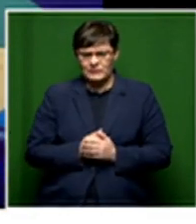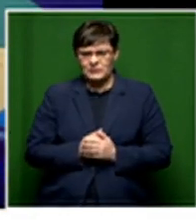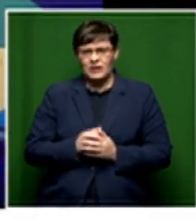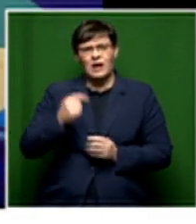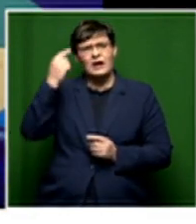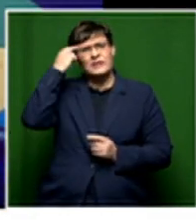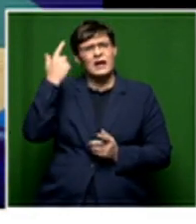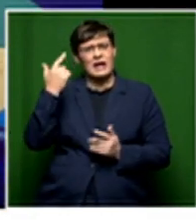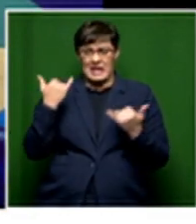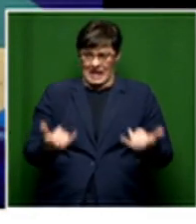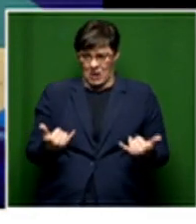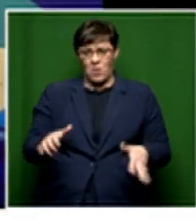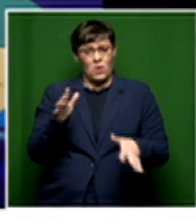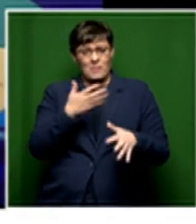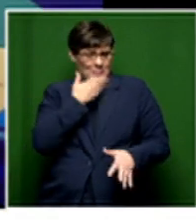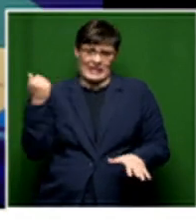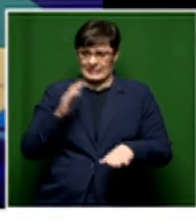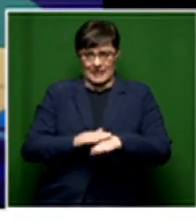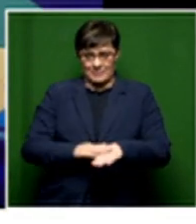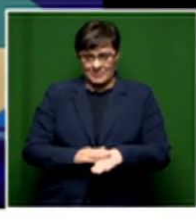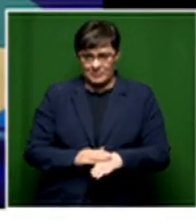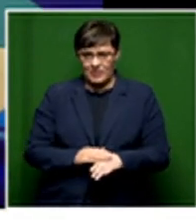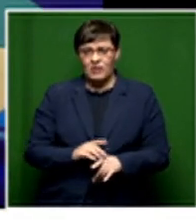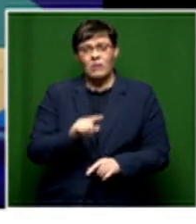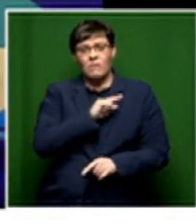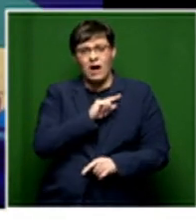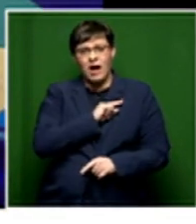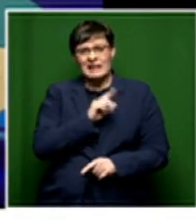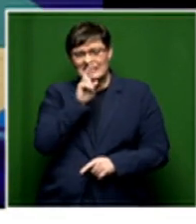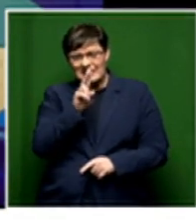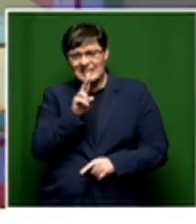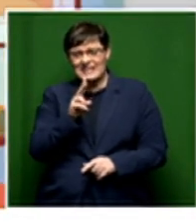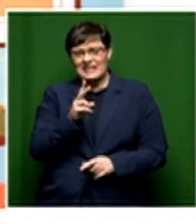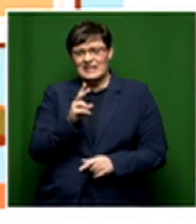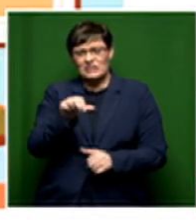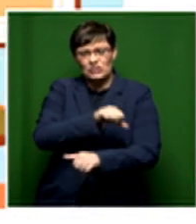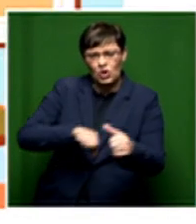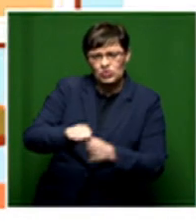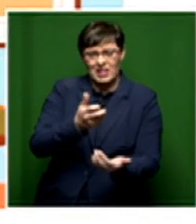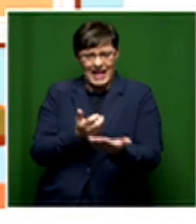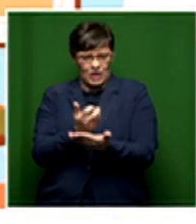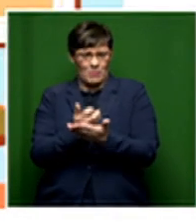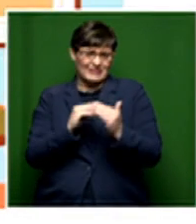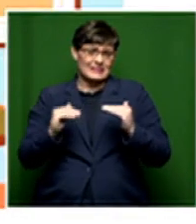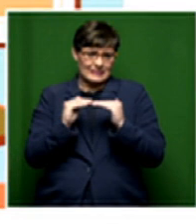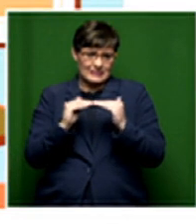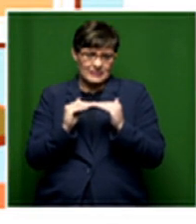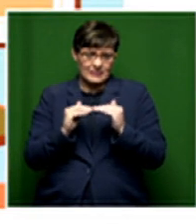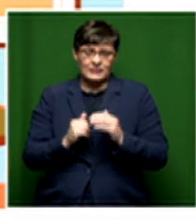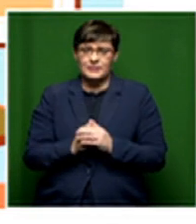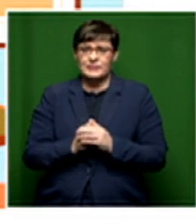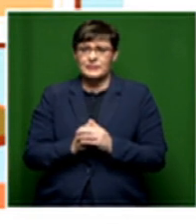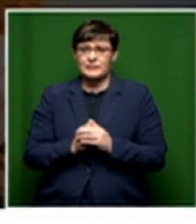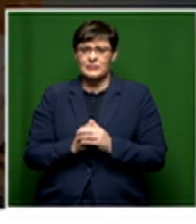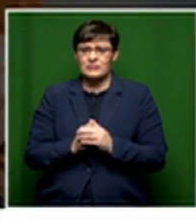I think there's no better time than now, really considering the current social economic status,